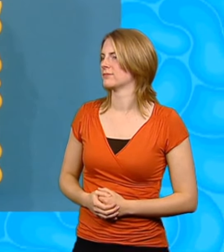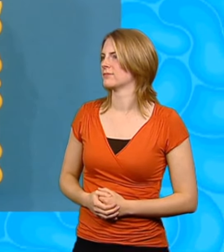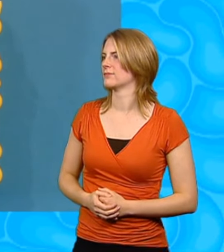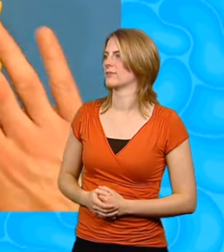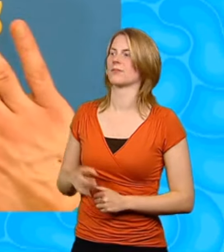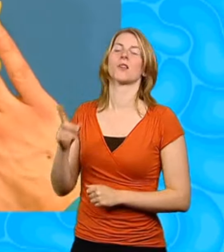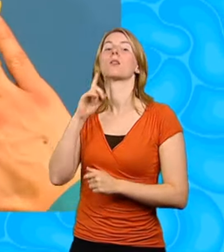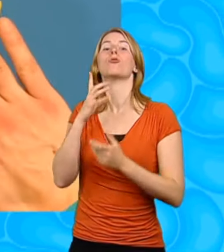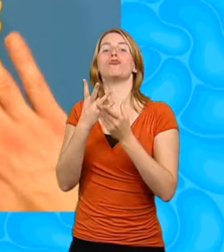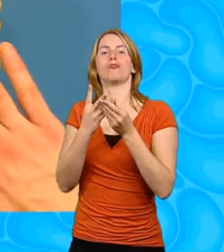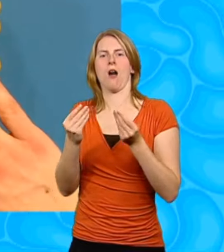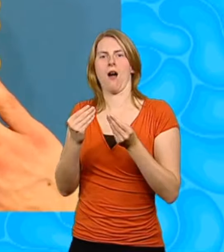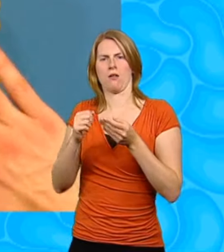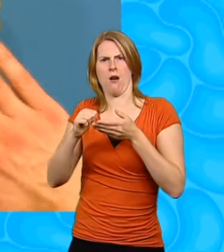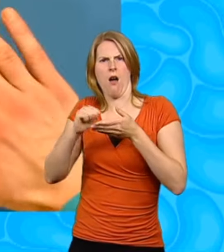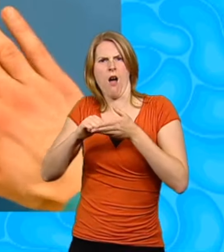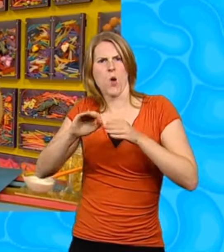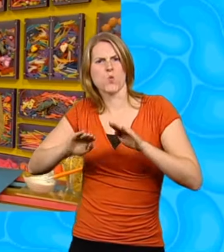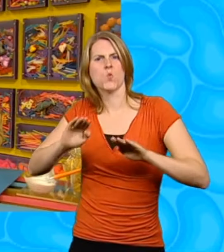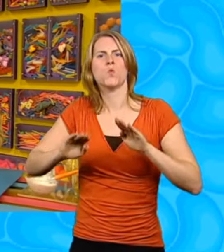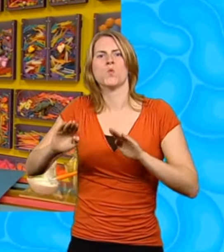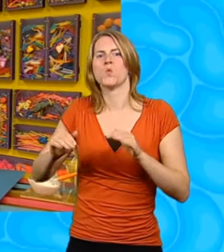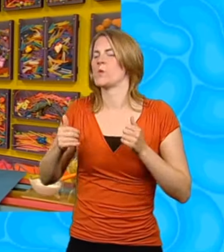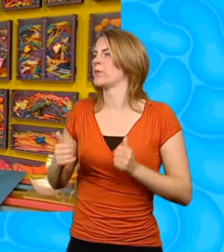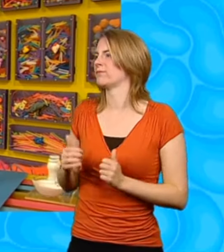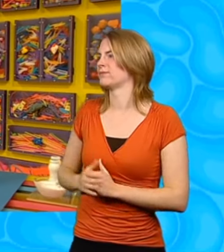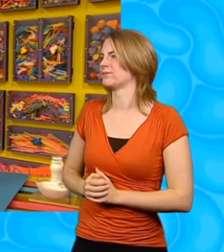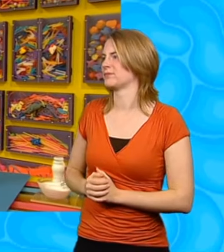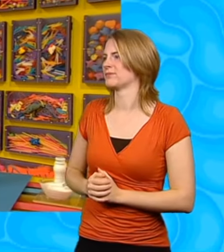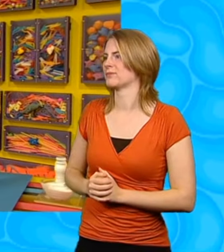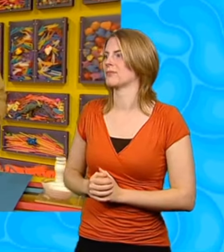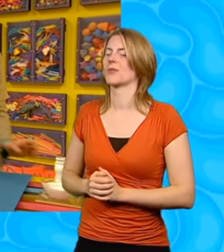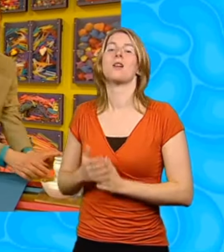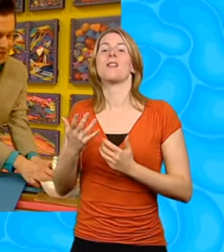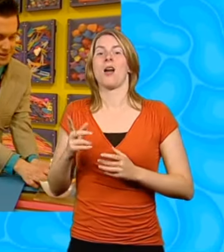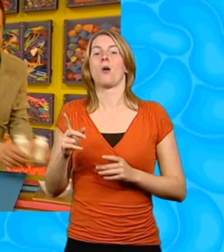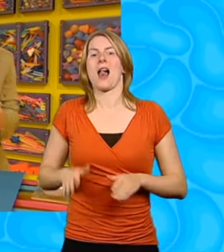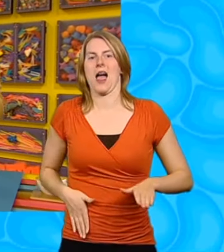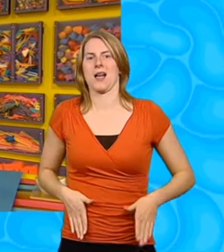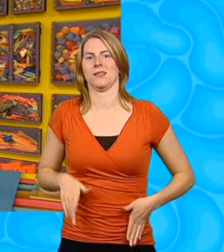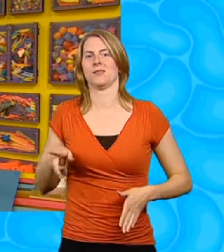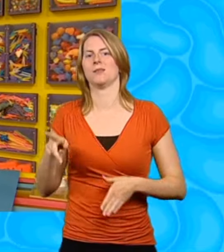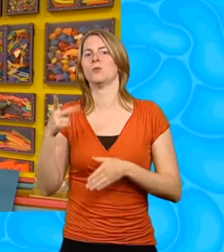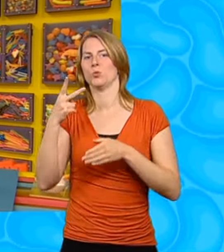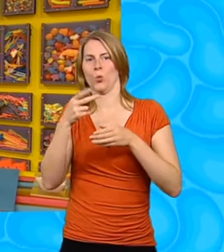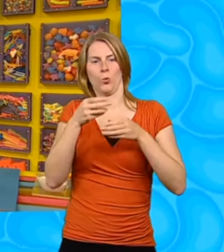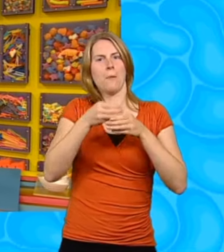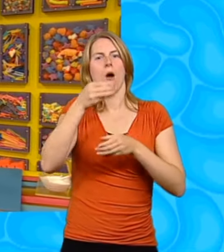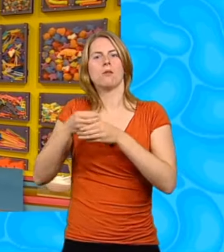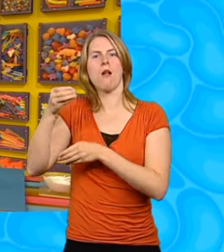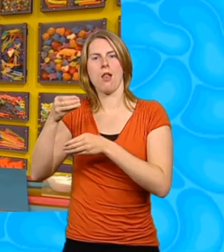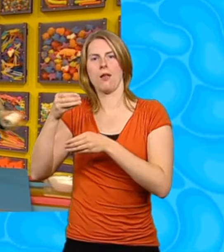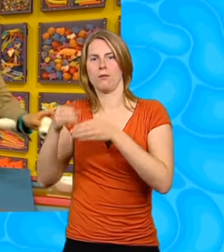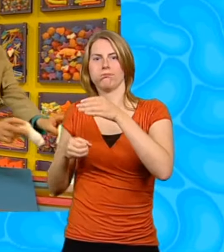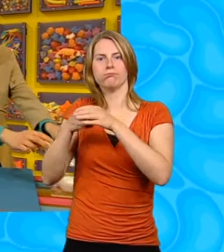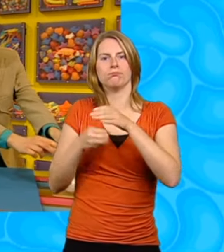When it's dry, it goes hard, like this. Now we need to add our legs, using the two small plastic